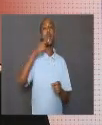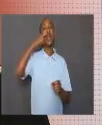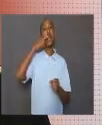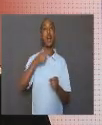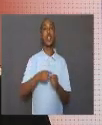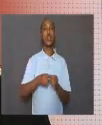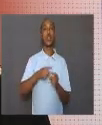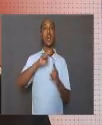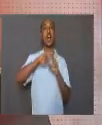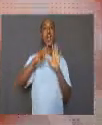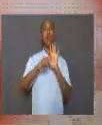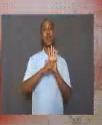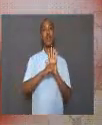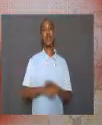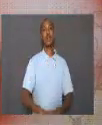gaseous ion.